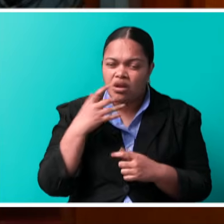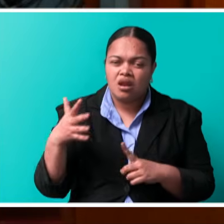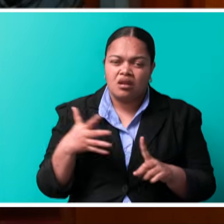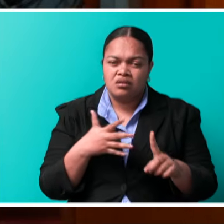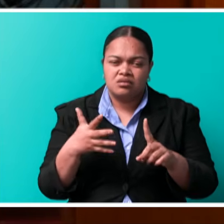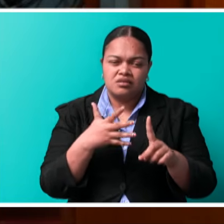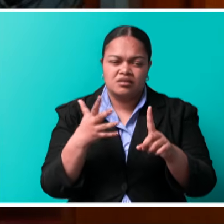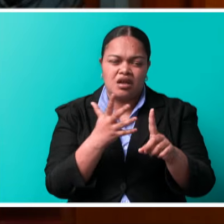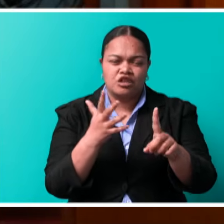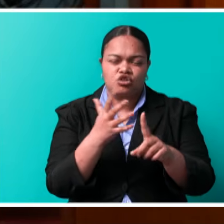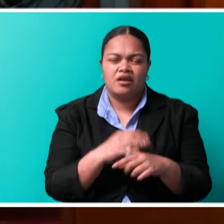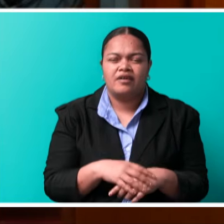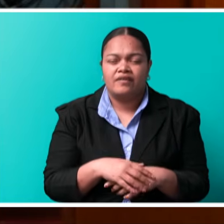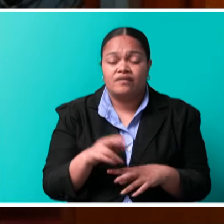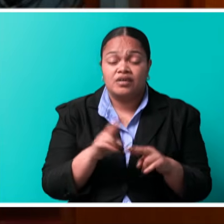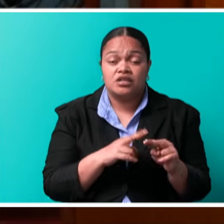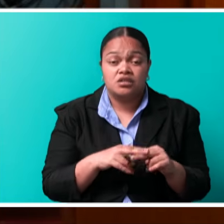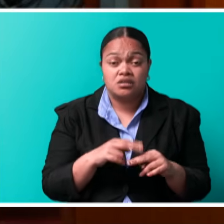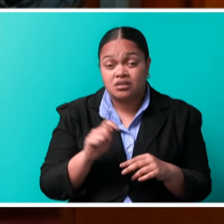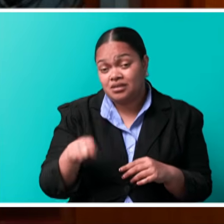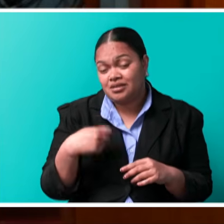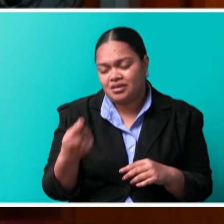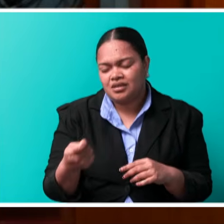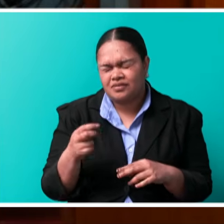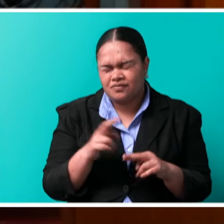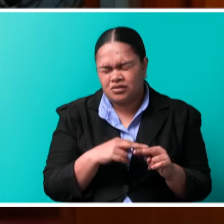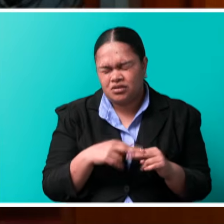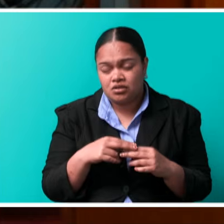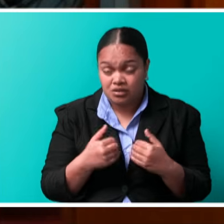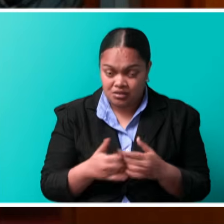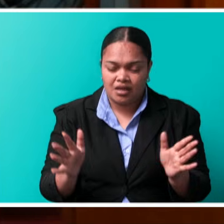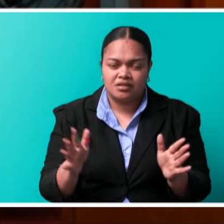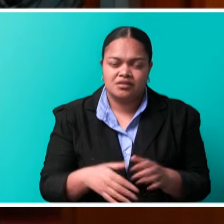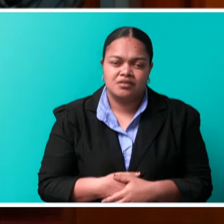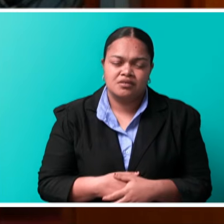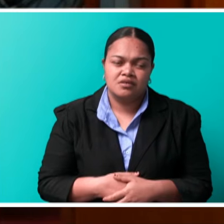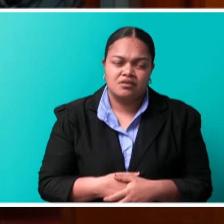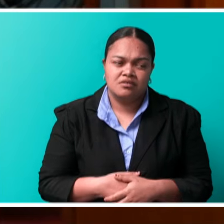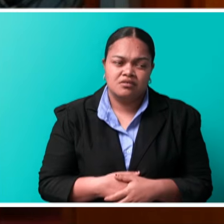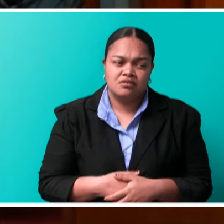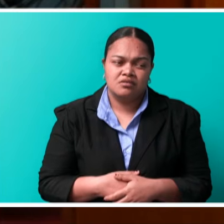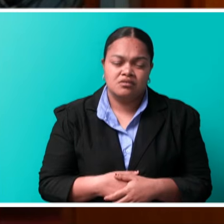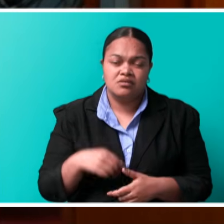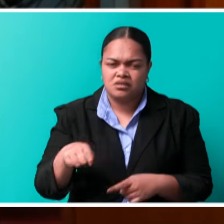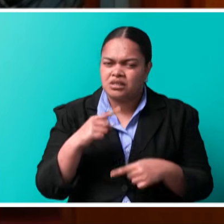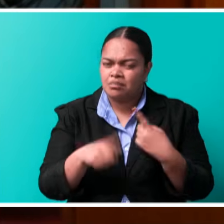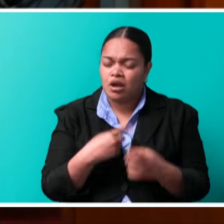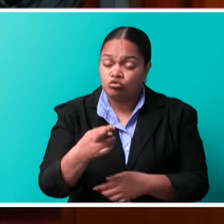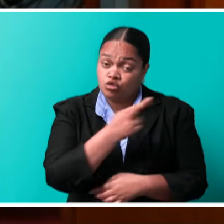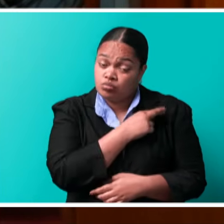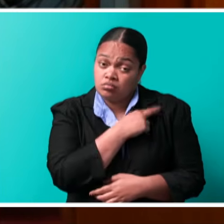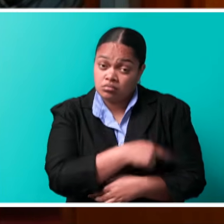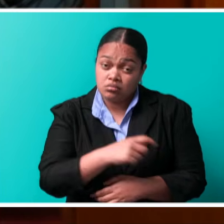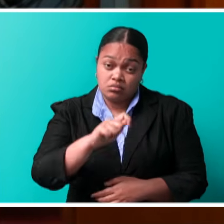realm of immense impact in the next century as a start. This is about credibility, trust,